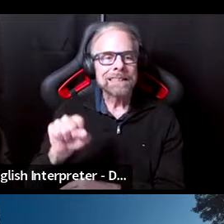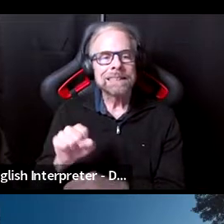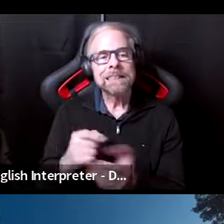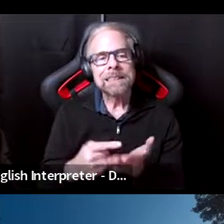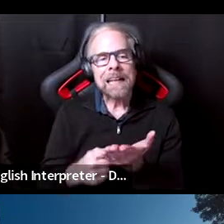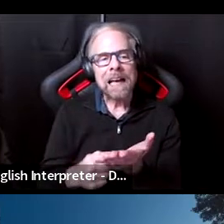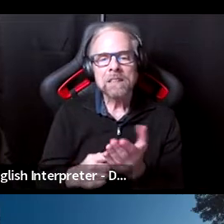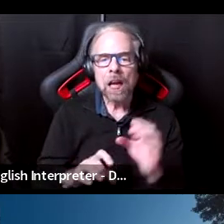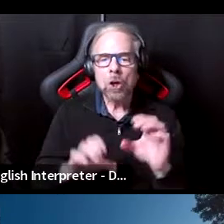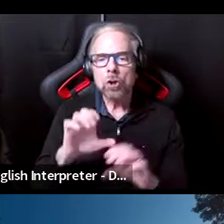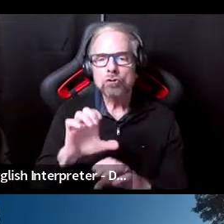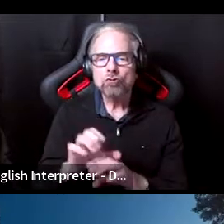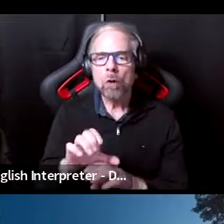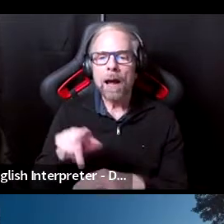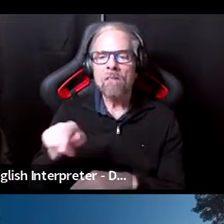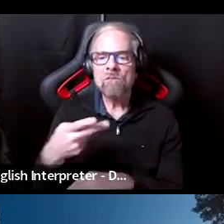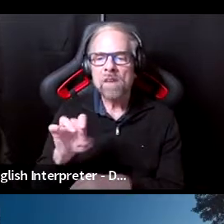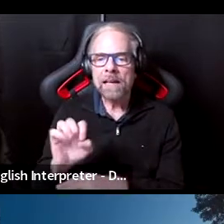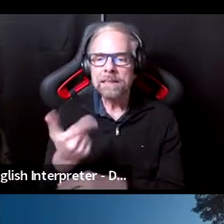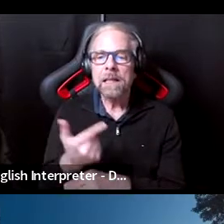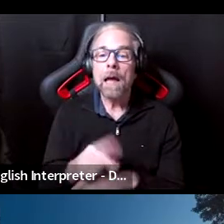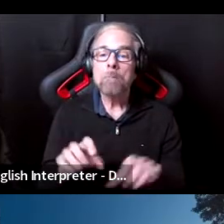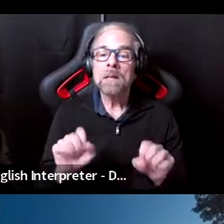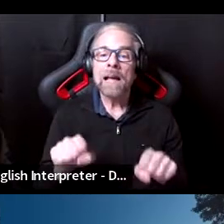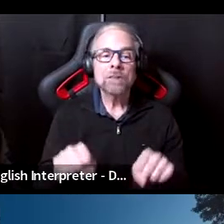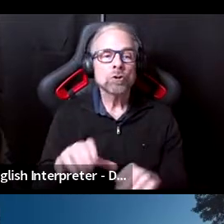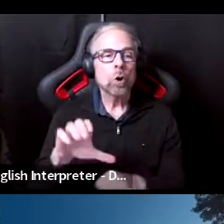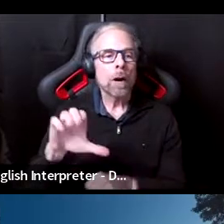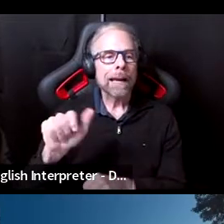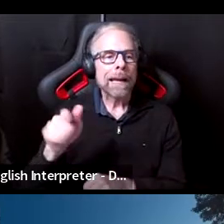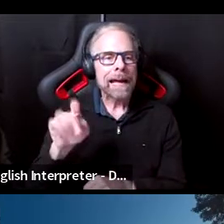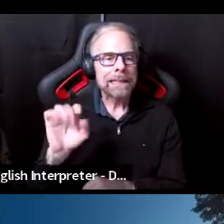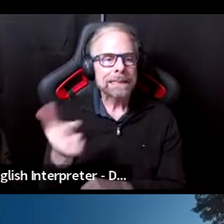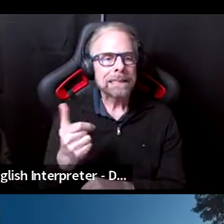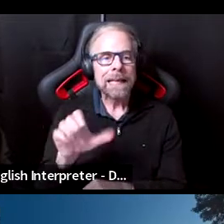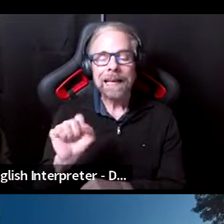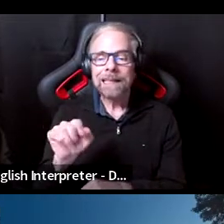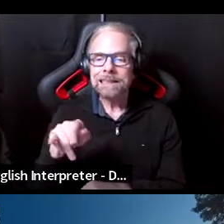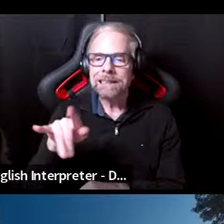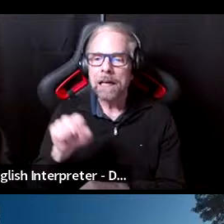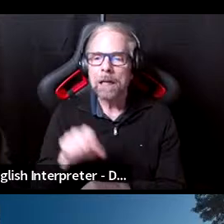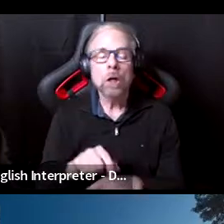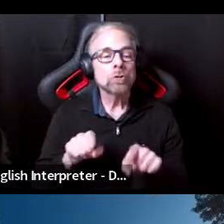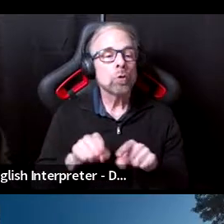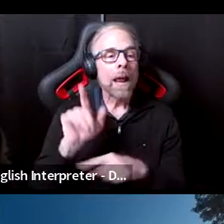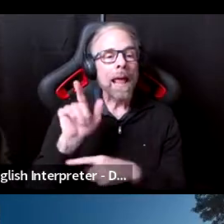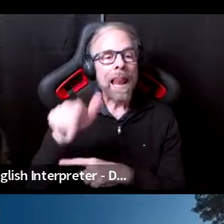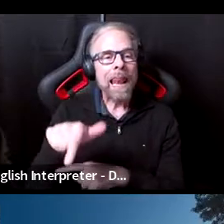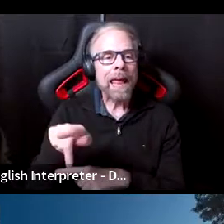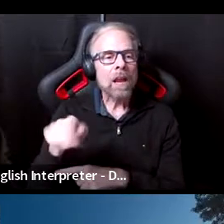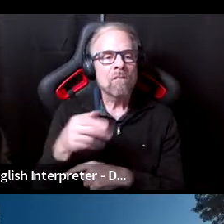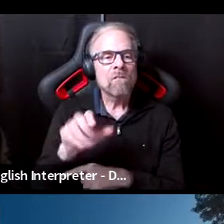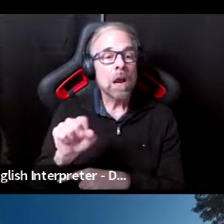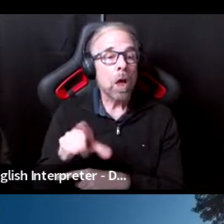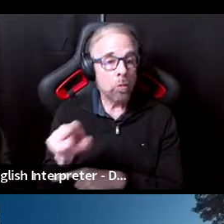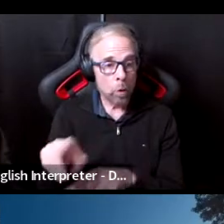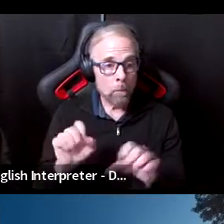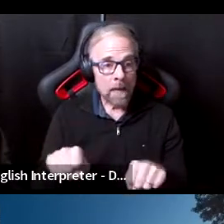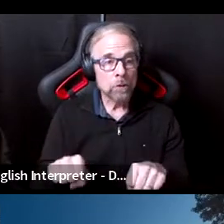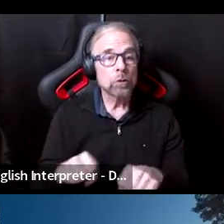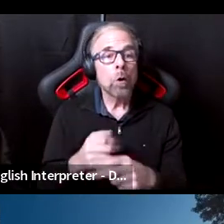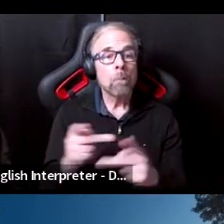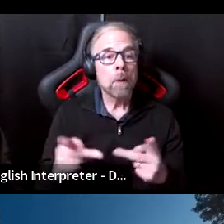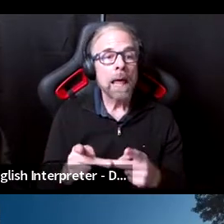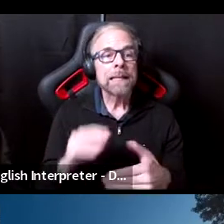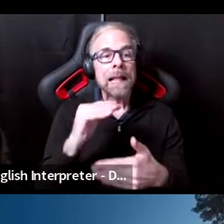and potential casting sites identified during later phases. Are those potential sites listed under acquisitions